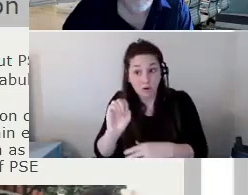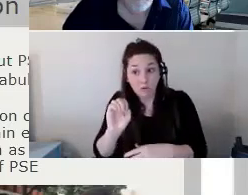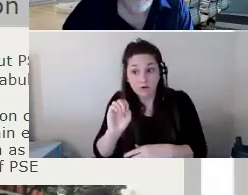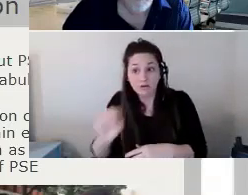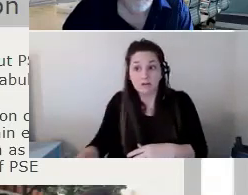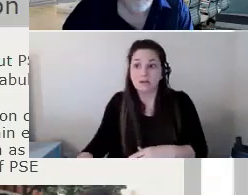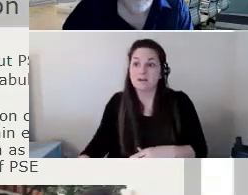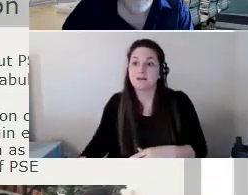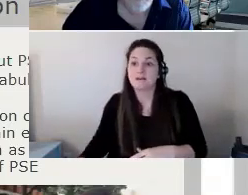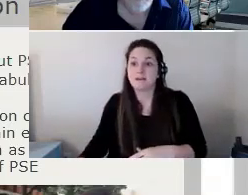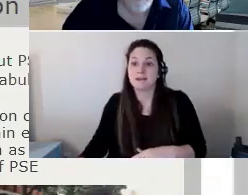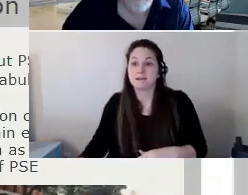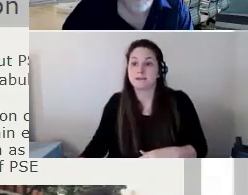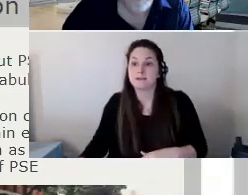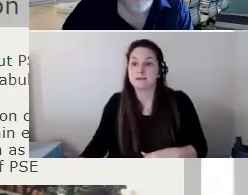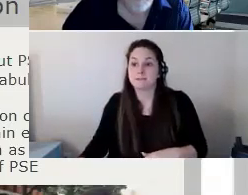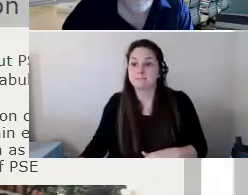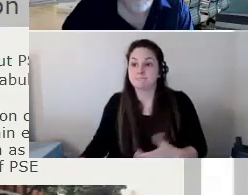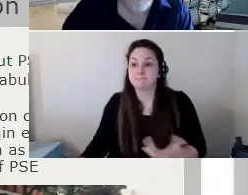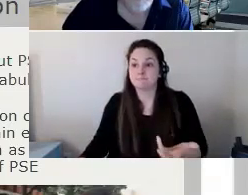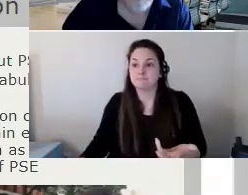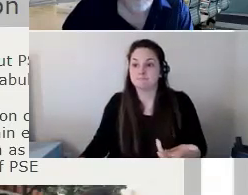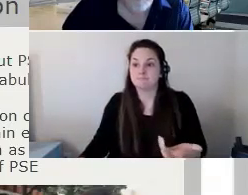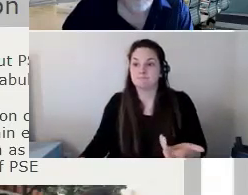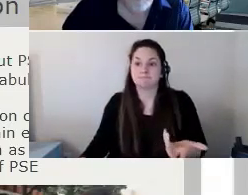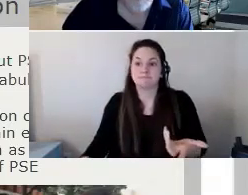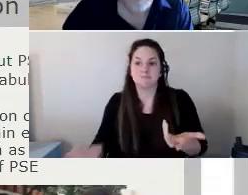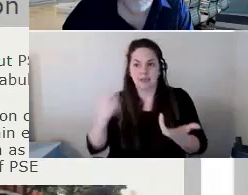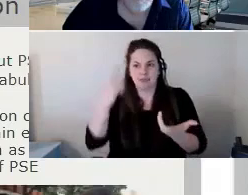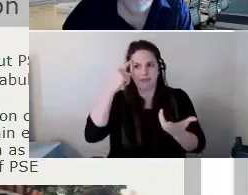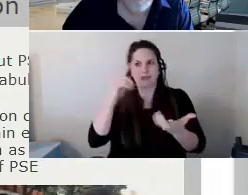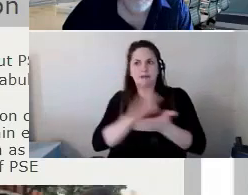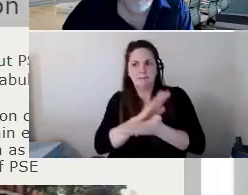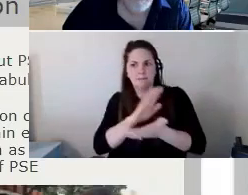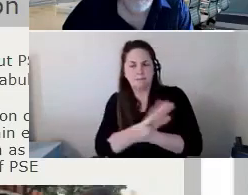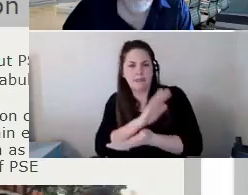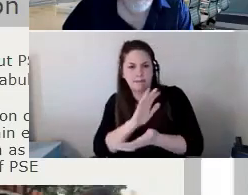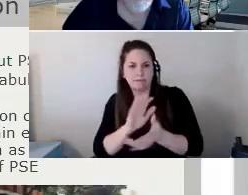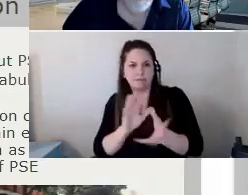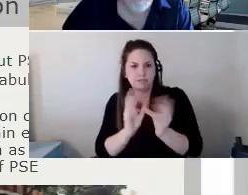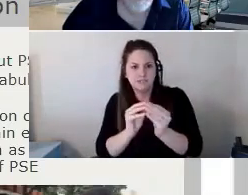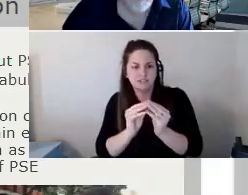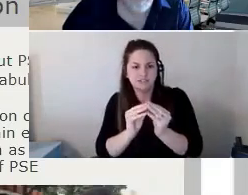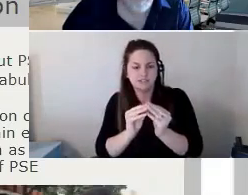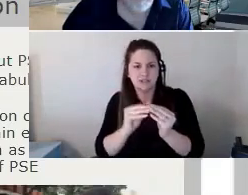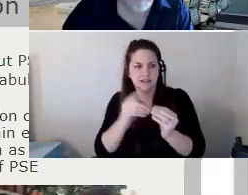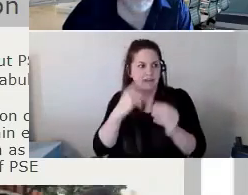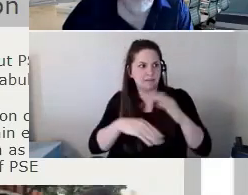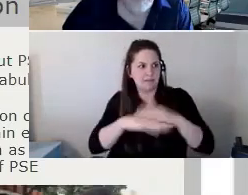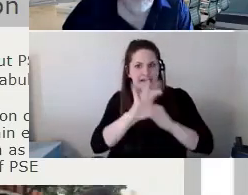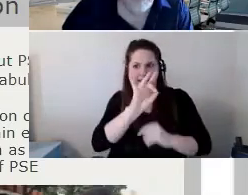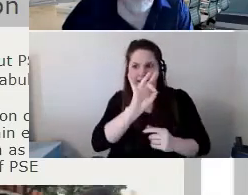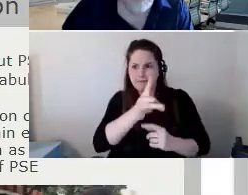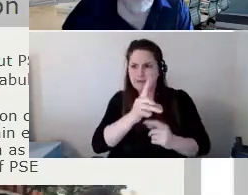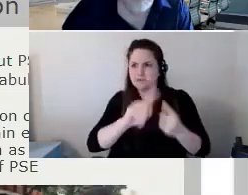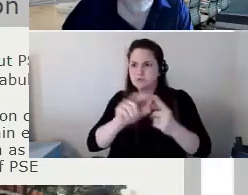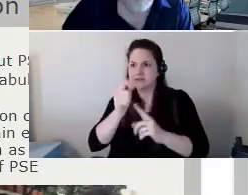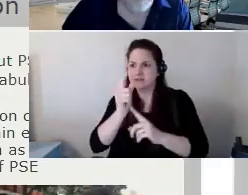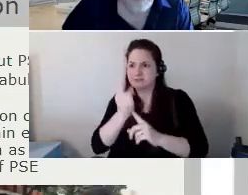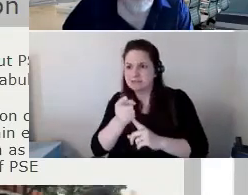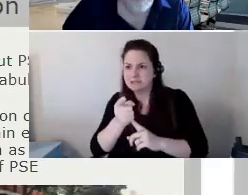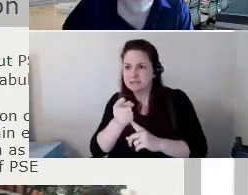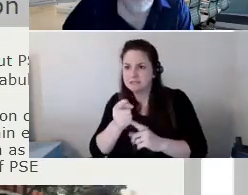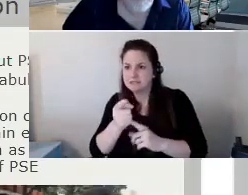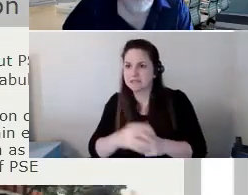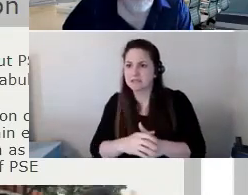is, I believe in paper sessions, it's a maximum of 8 to 10 minutes. So this is not